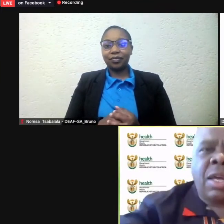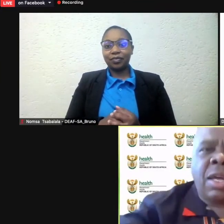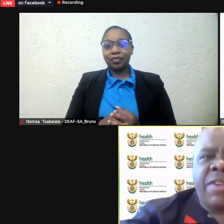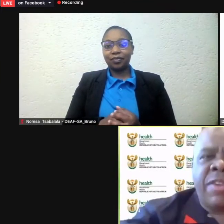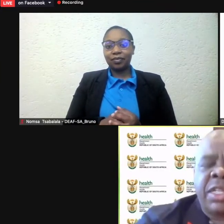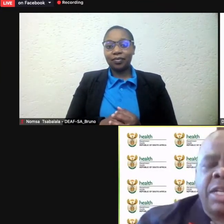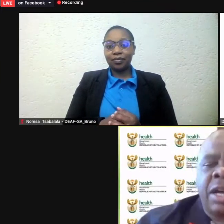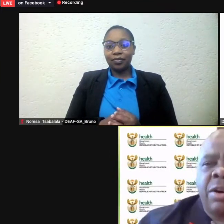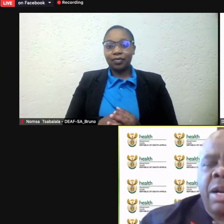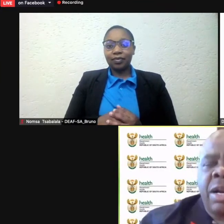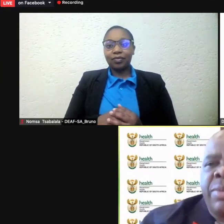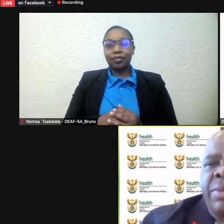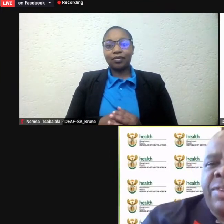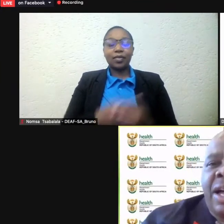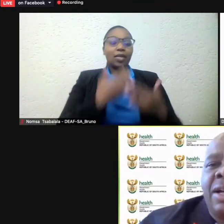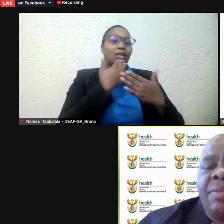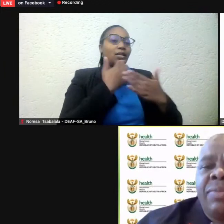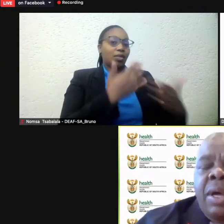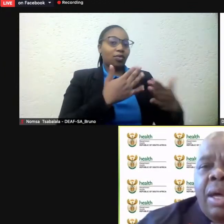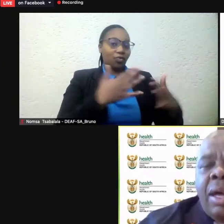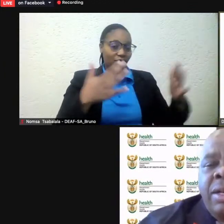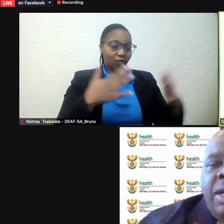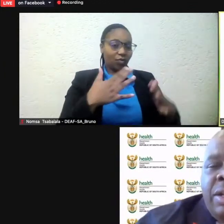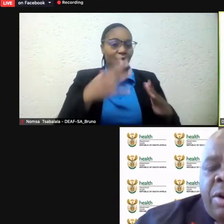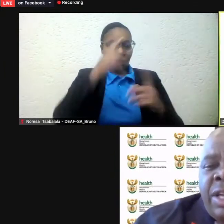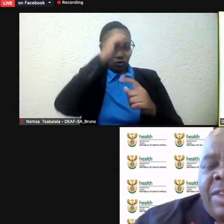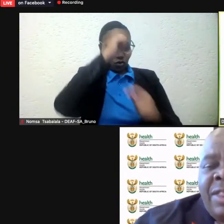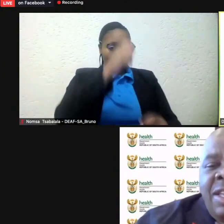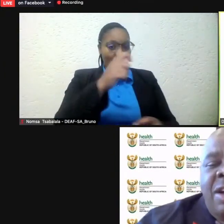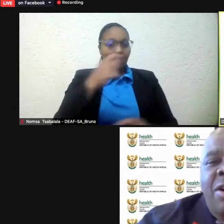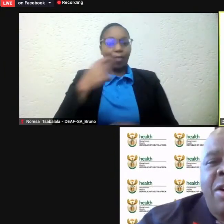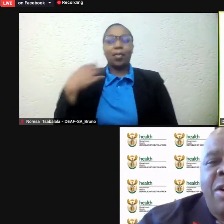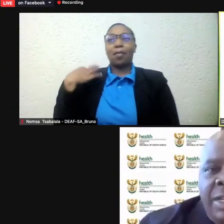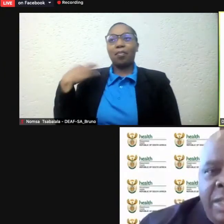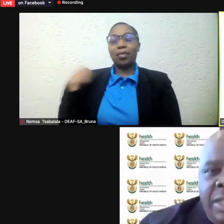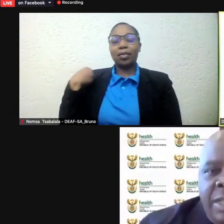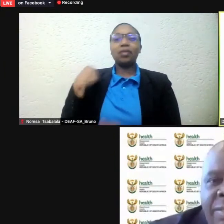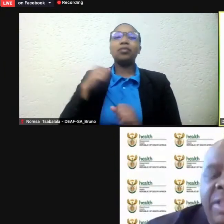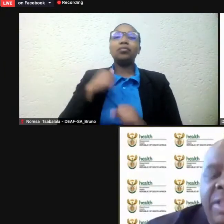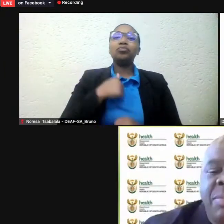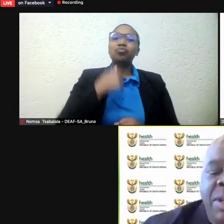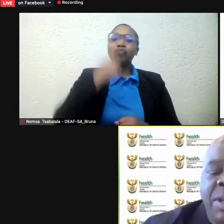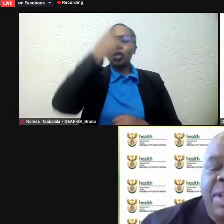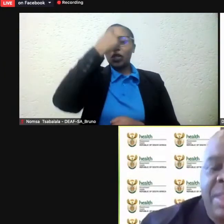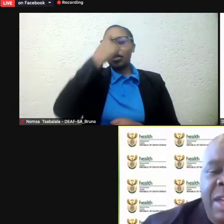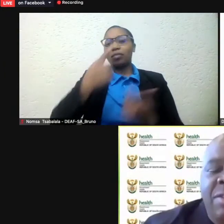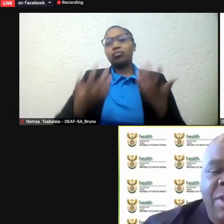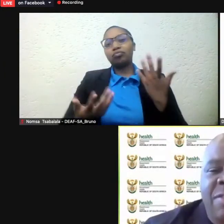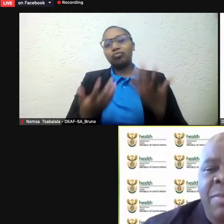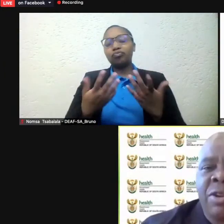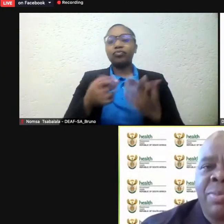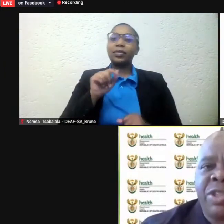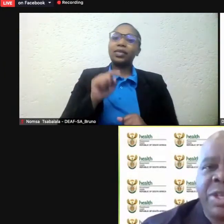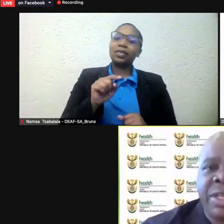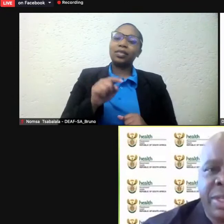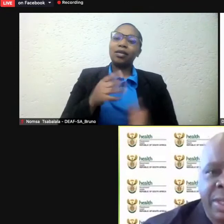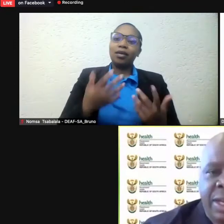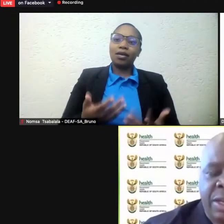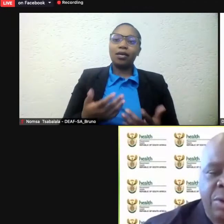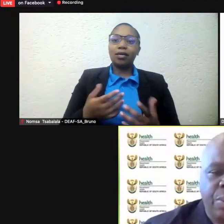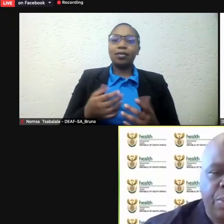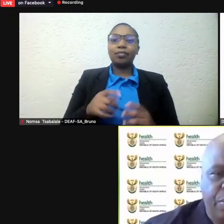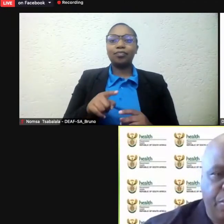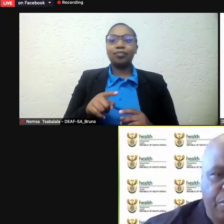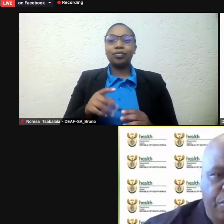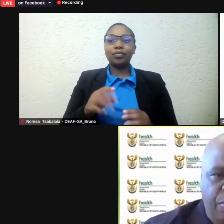Thank you very much, Honorable Minister and colleagues. I think the colleagues have covered everything, Minister. Thank you for giving me an opportunity. Thank